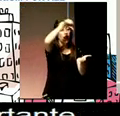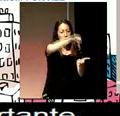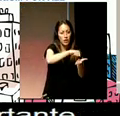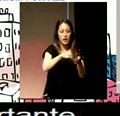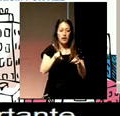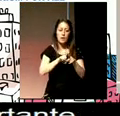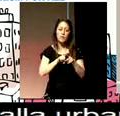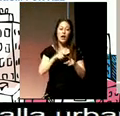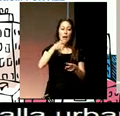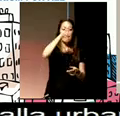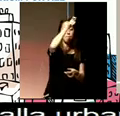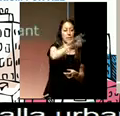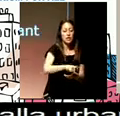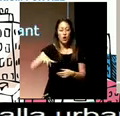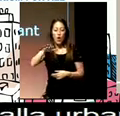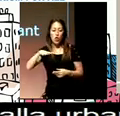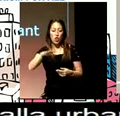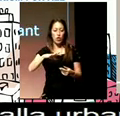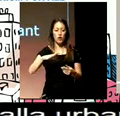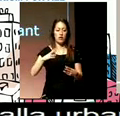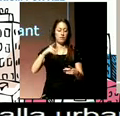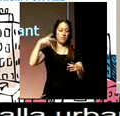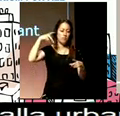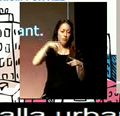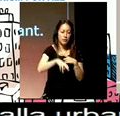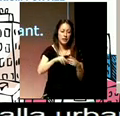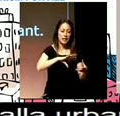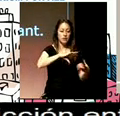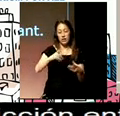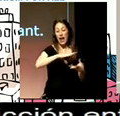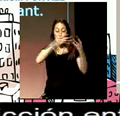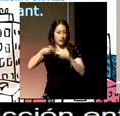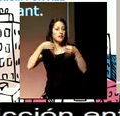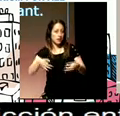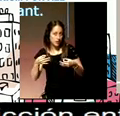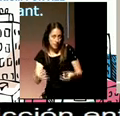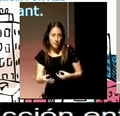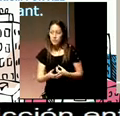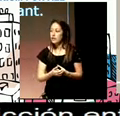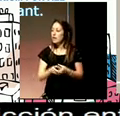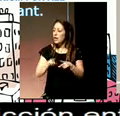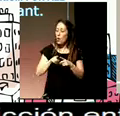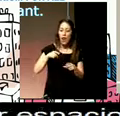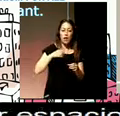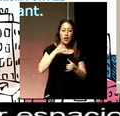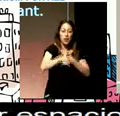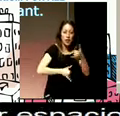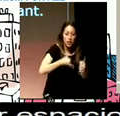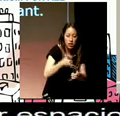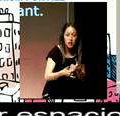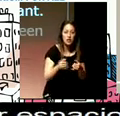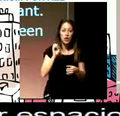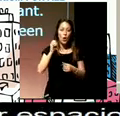So we have to eliminate gaps or conflicts between the areas, the spaces and environments.